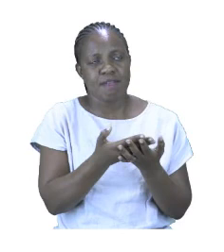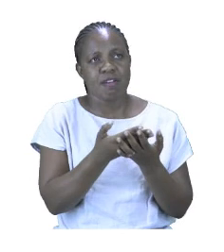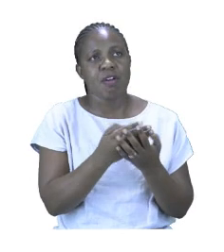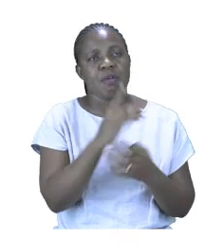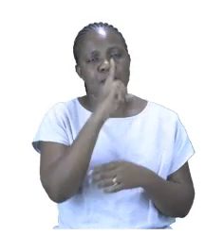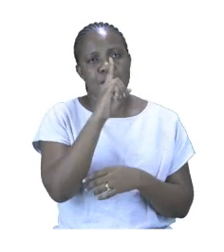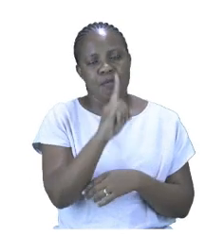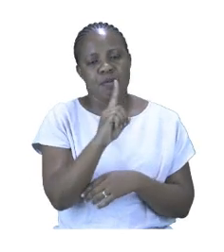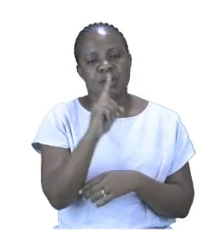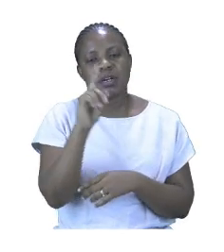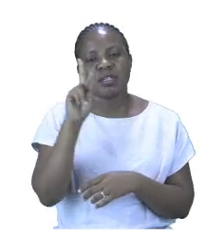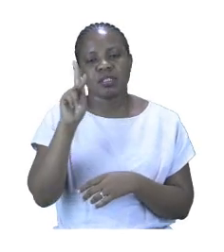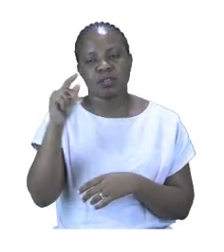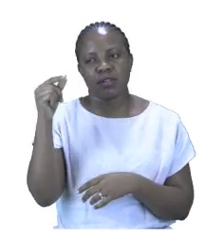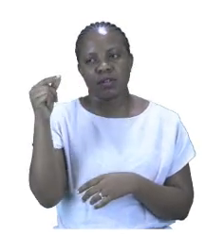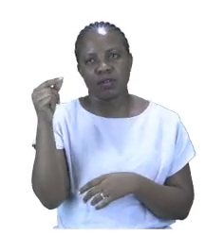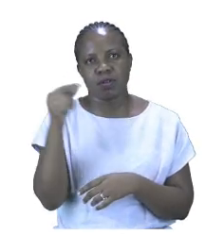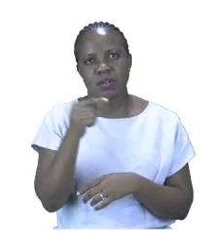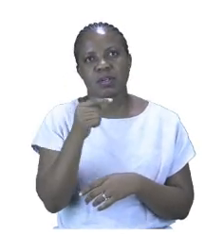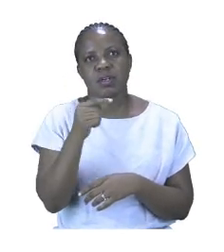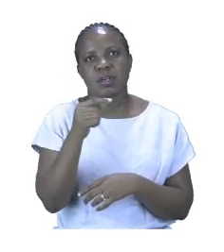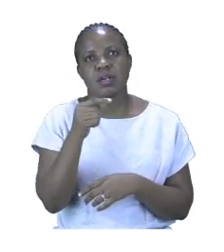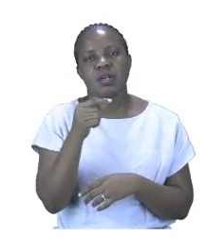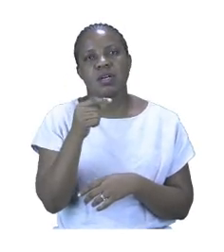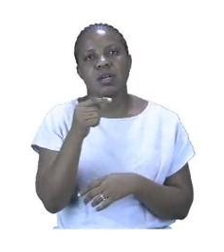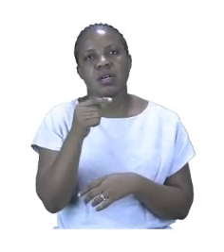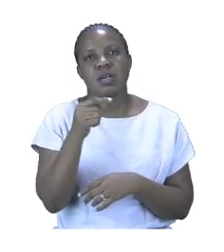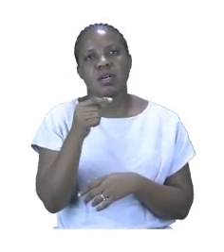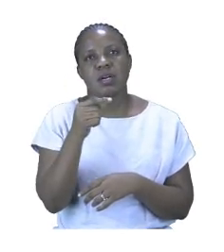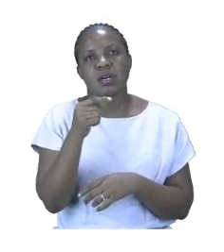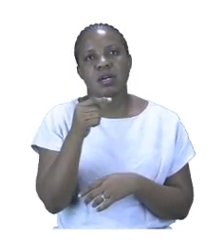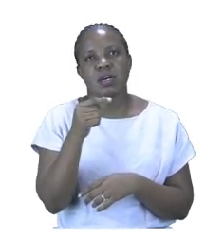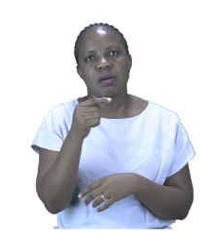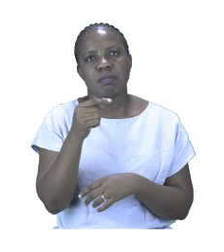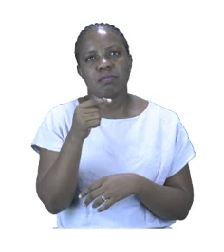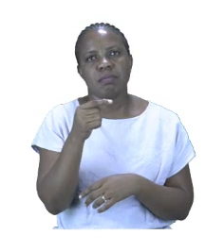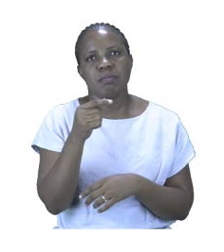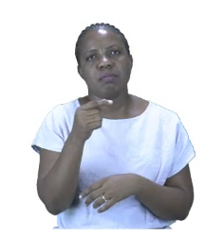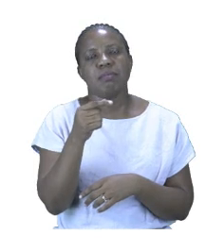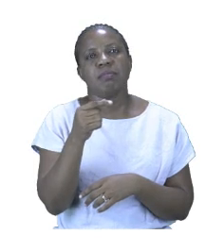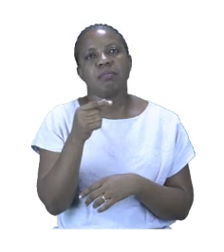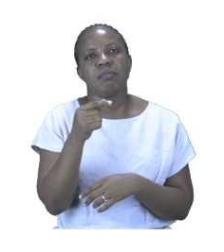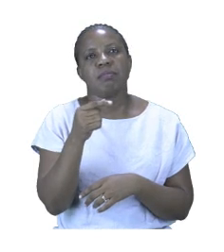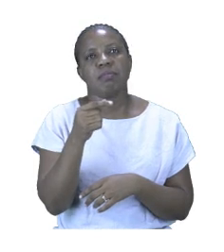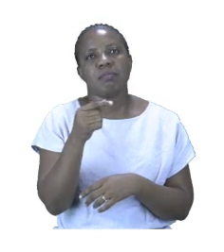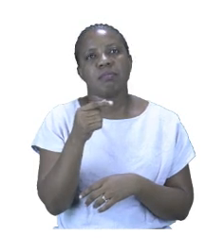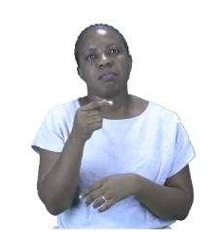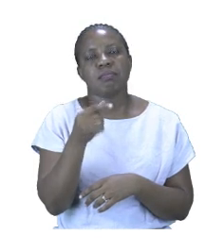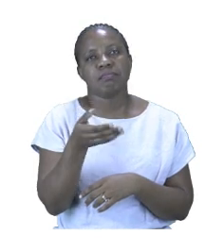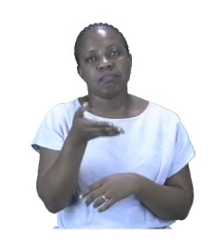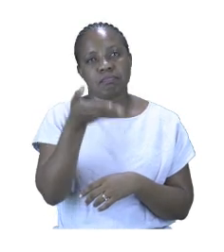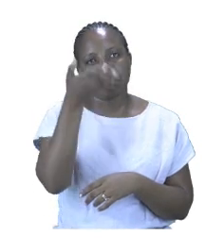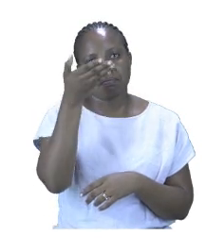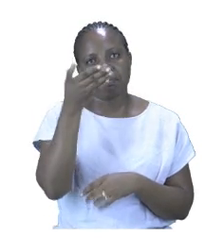you're going to write those items down. Then you're going to look for 4 things that are lighter